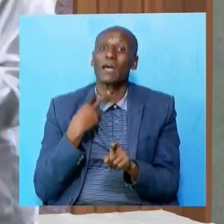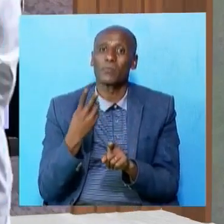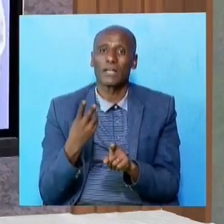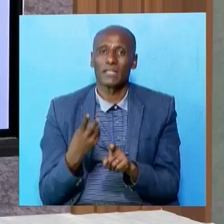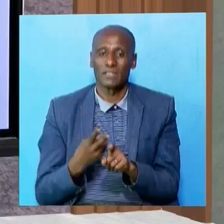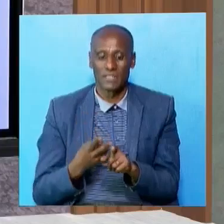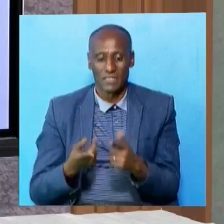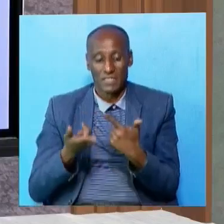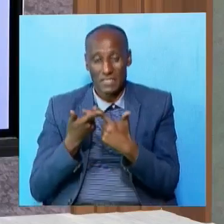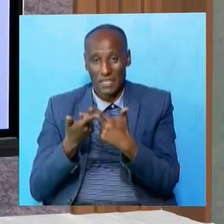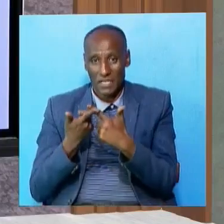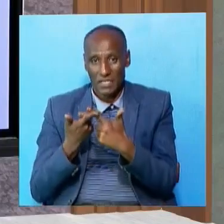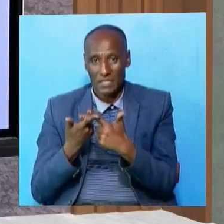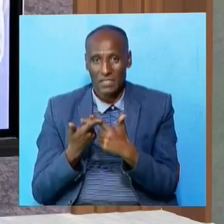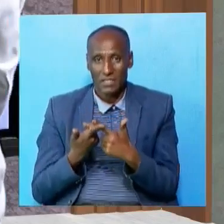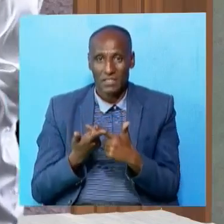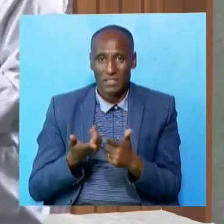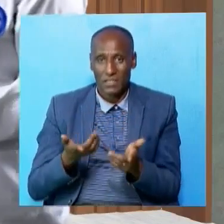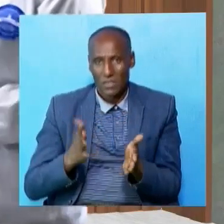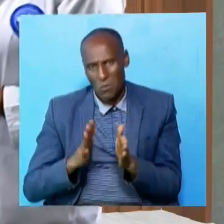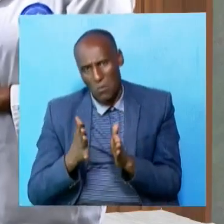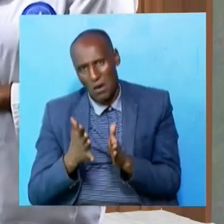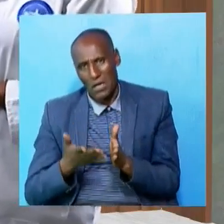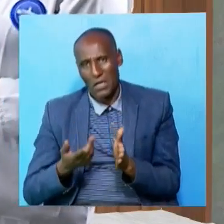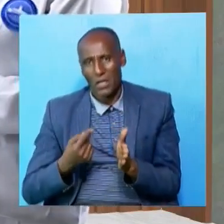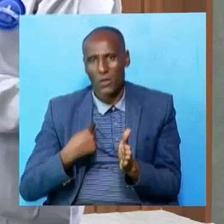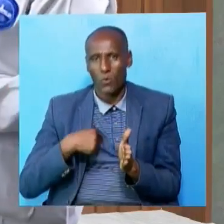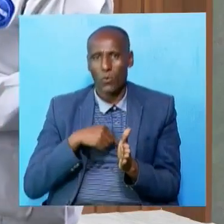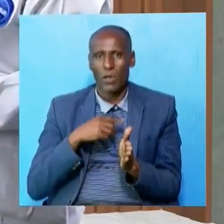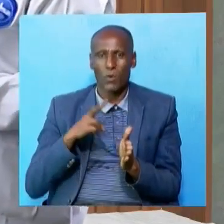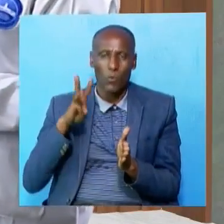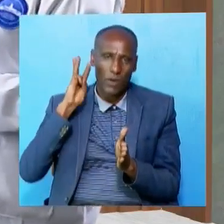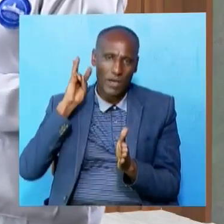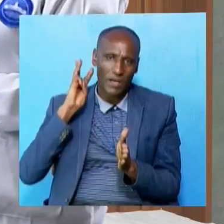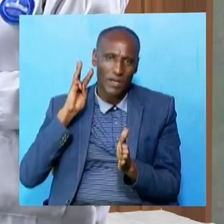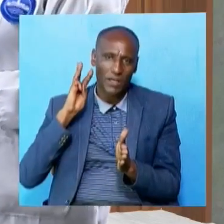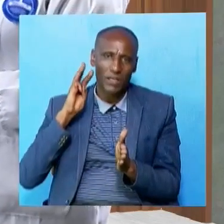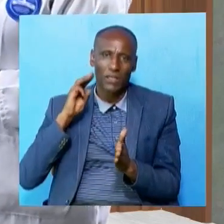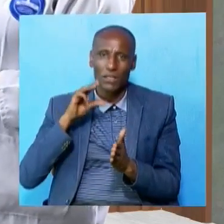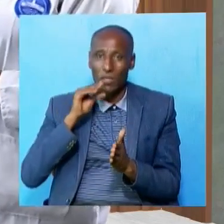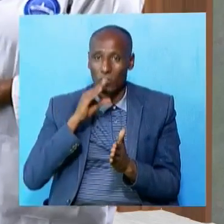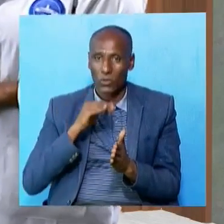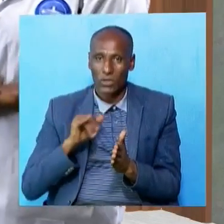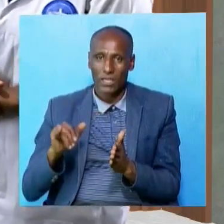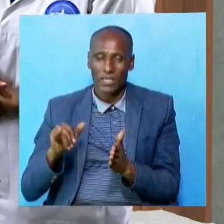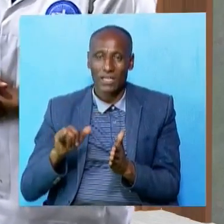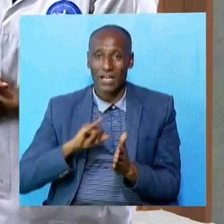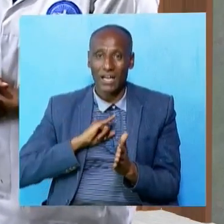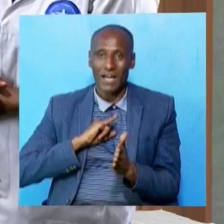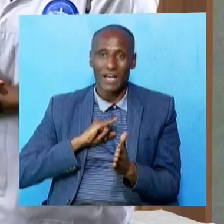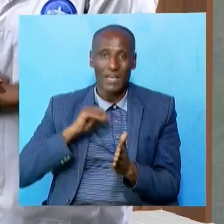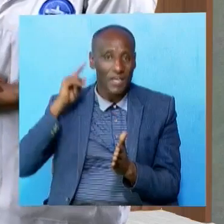The second one. While we were talking, I remembered my class.